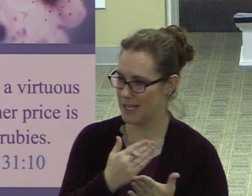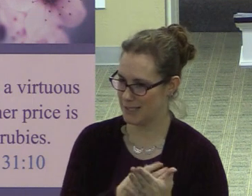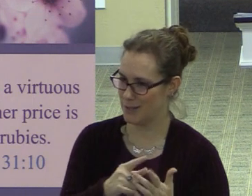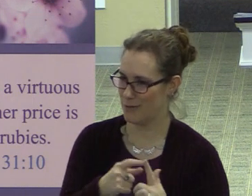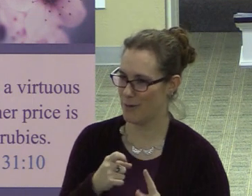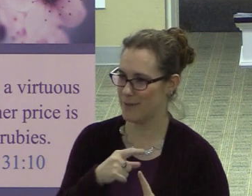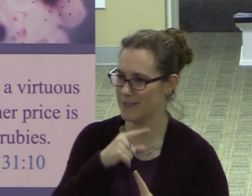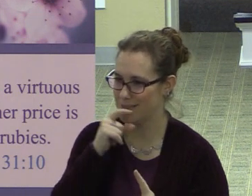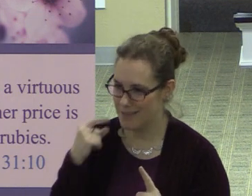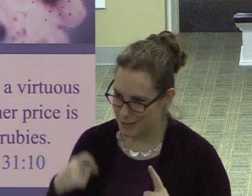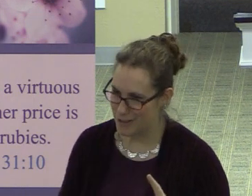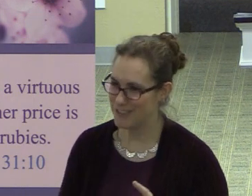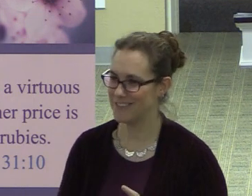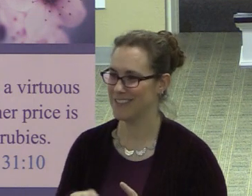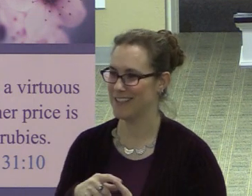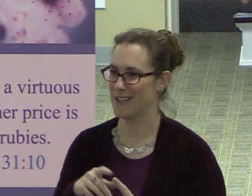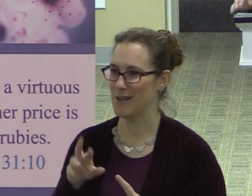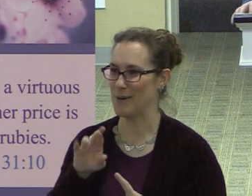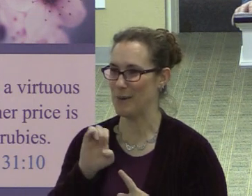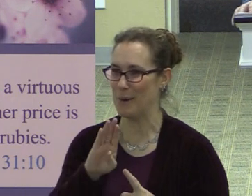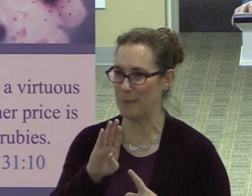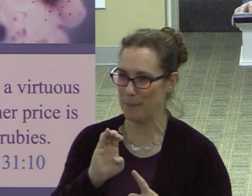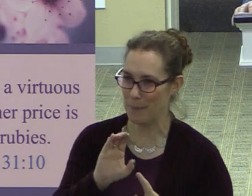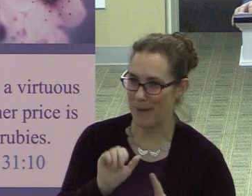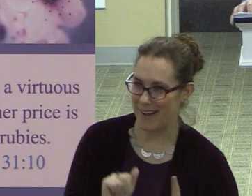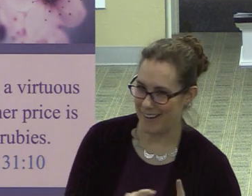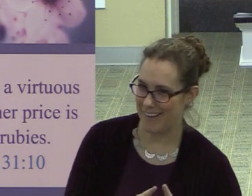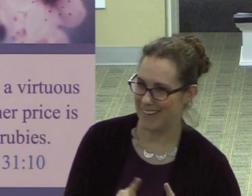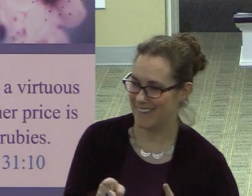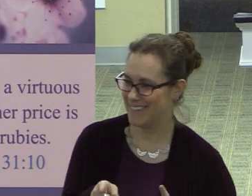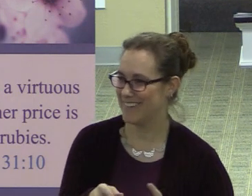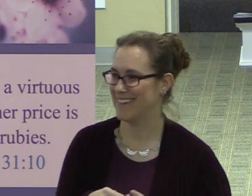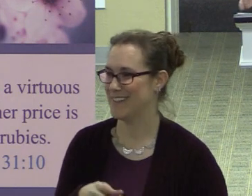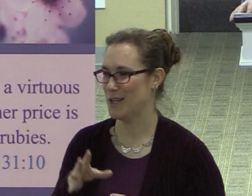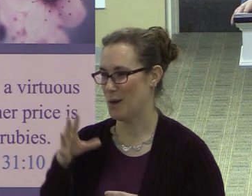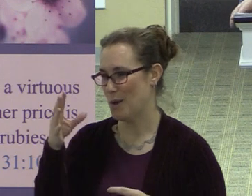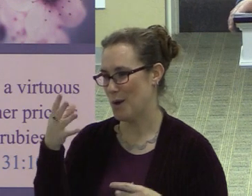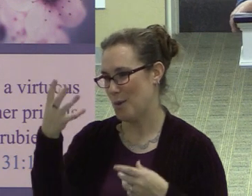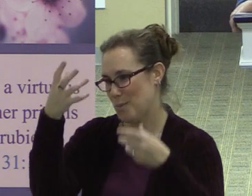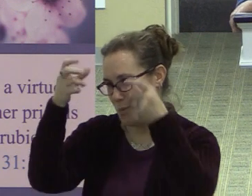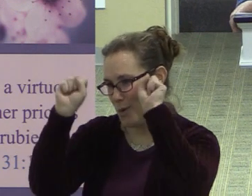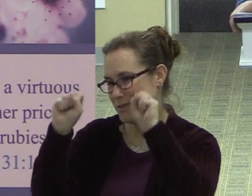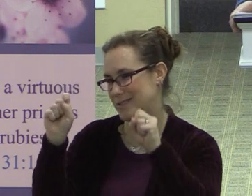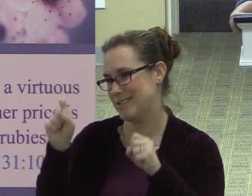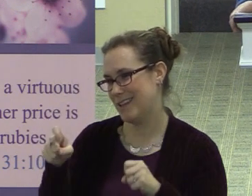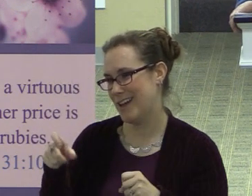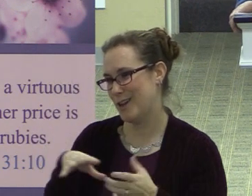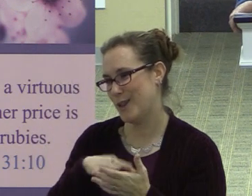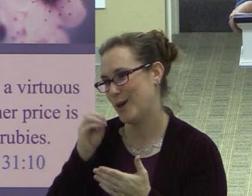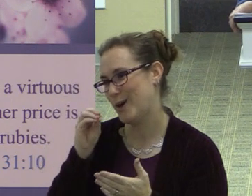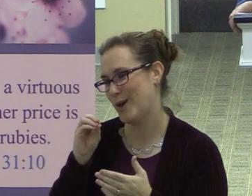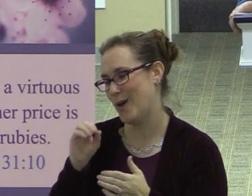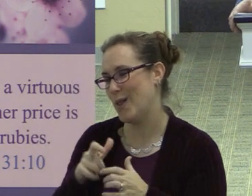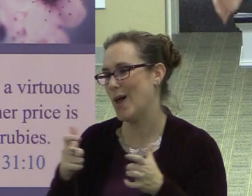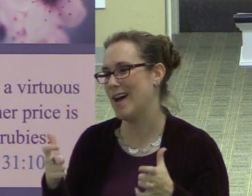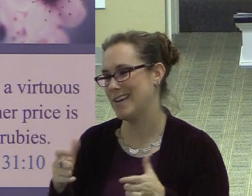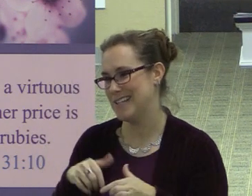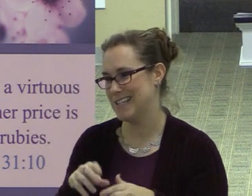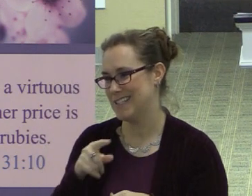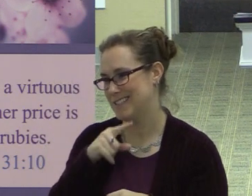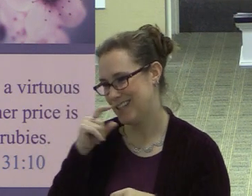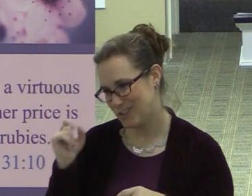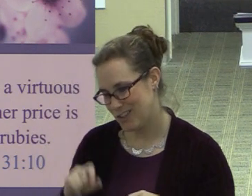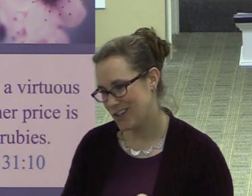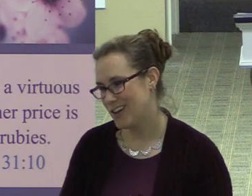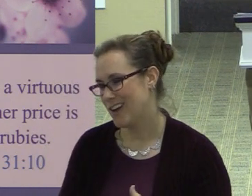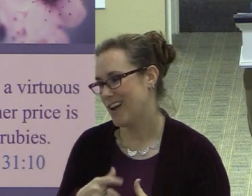the desert, actually, wherever Rebecca is. Because Moses had to learn a lot in the desert after he had failed. I was going to do